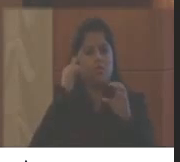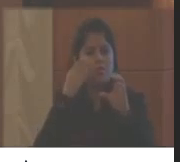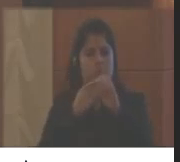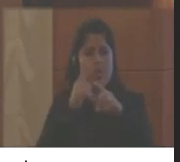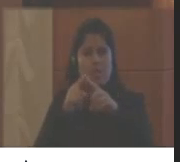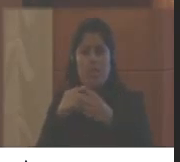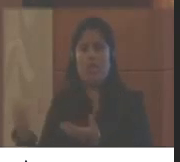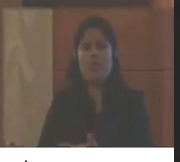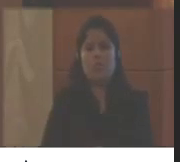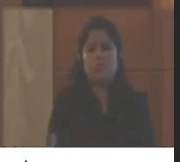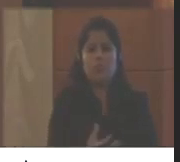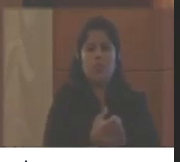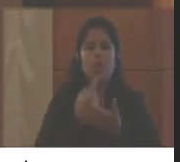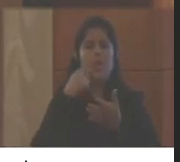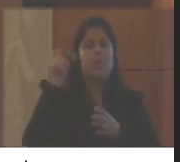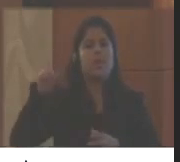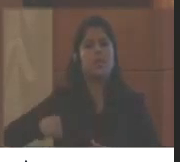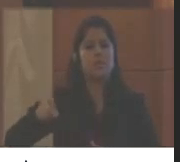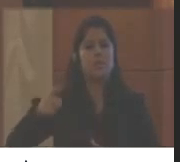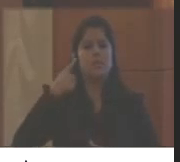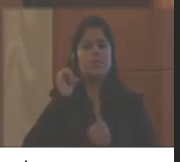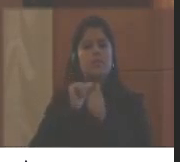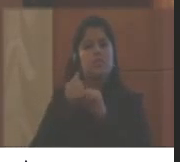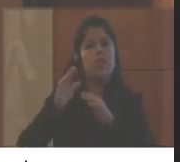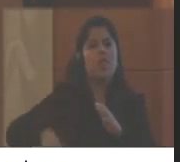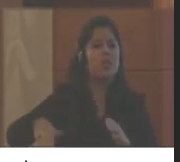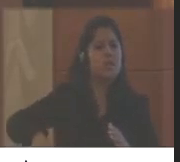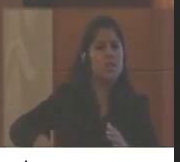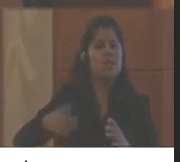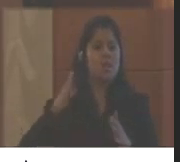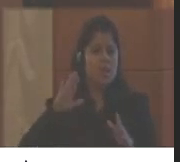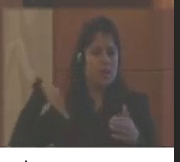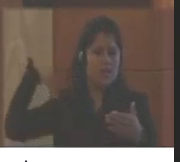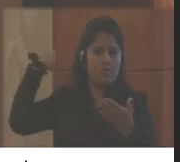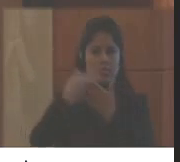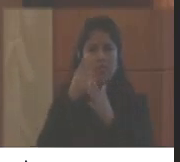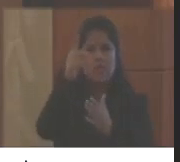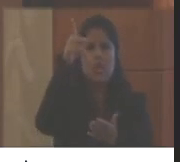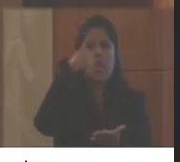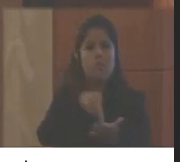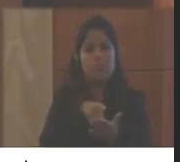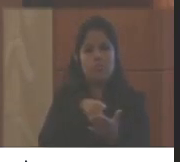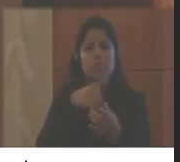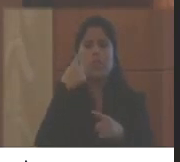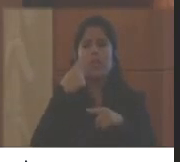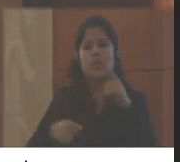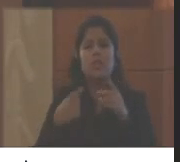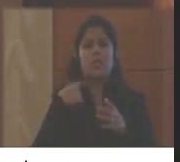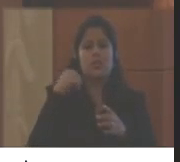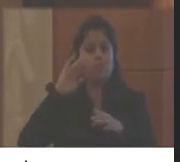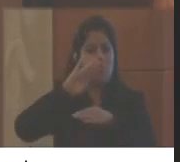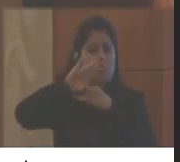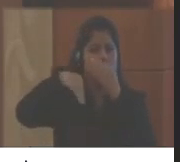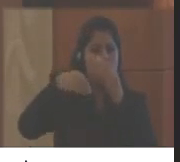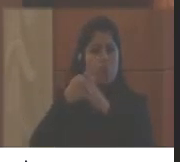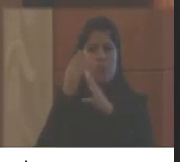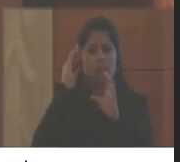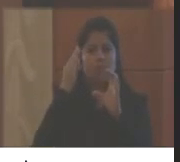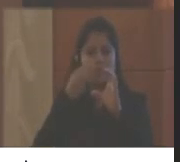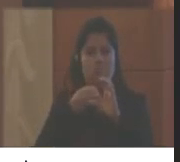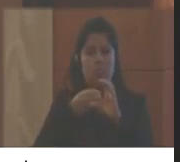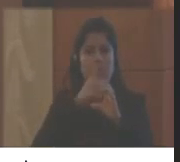have specific objectives, and that's how you localize it into the country. And the question in Colombia is where you headed towards